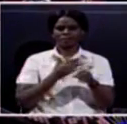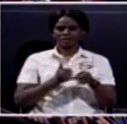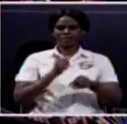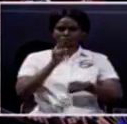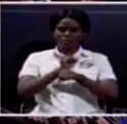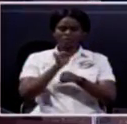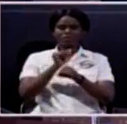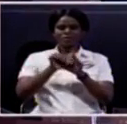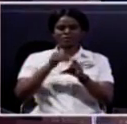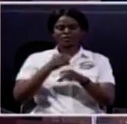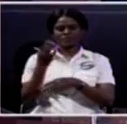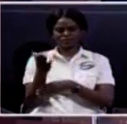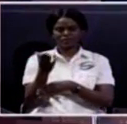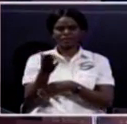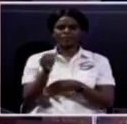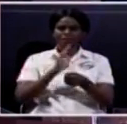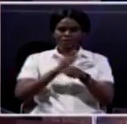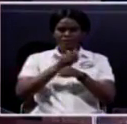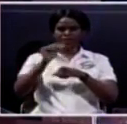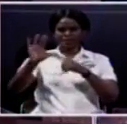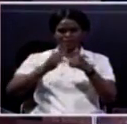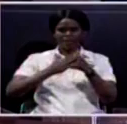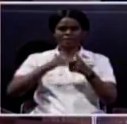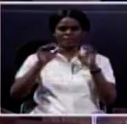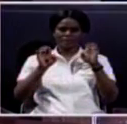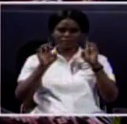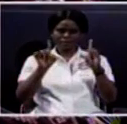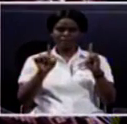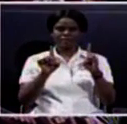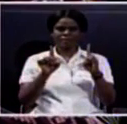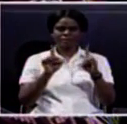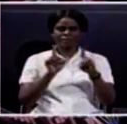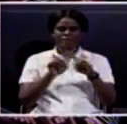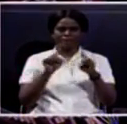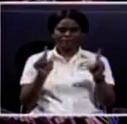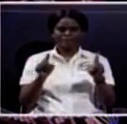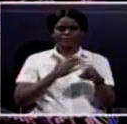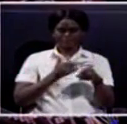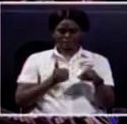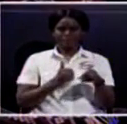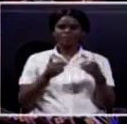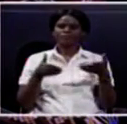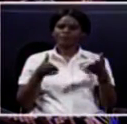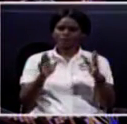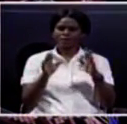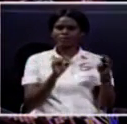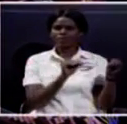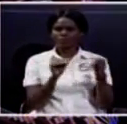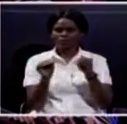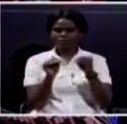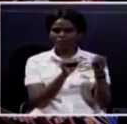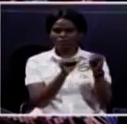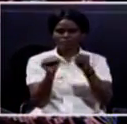short-lived. Then I was taken back to education, and I was very happy. But I knew, God allows you to move in